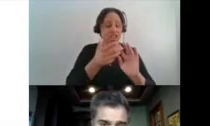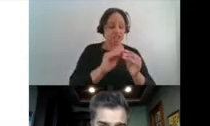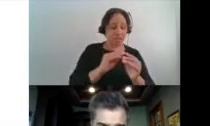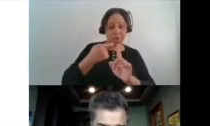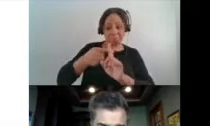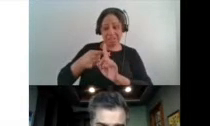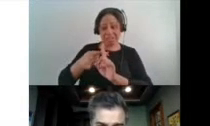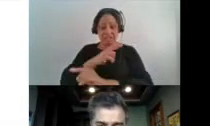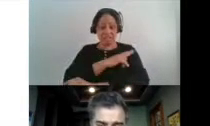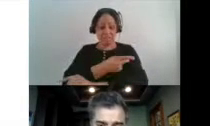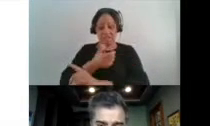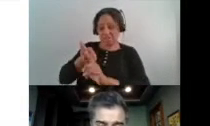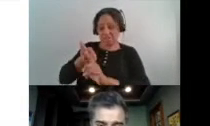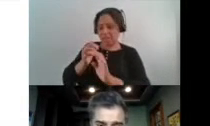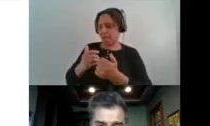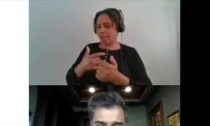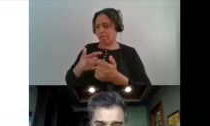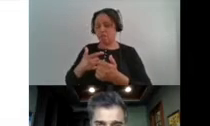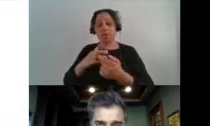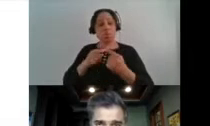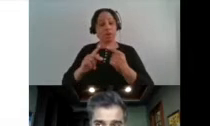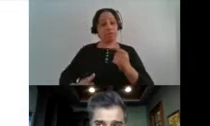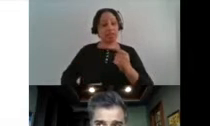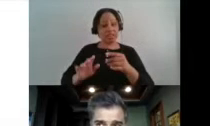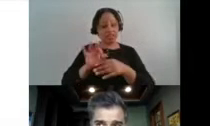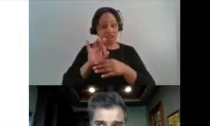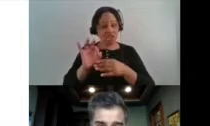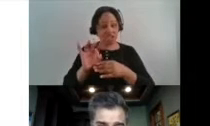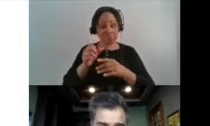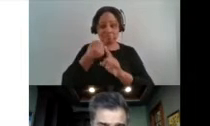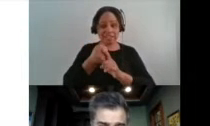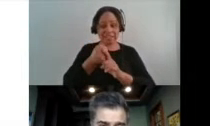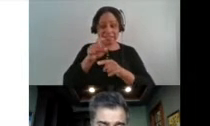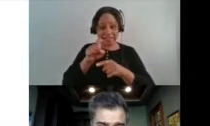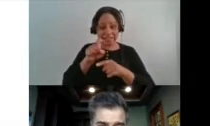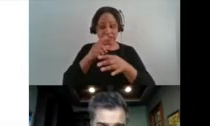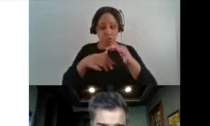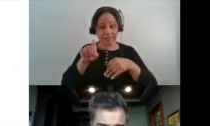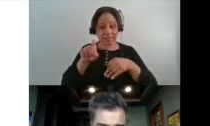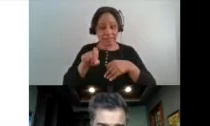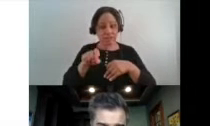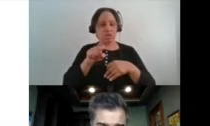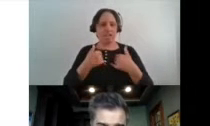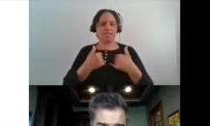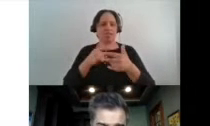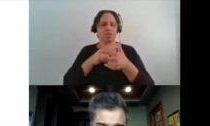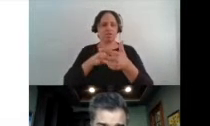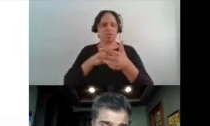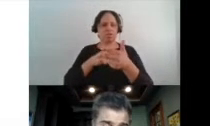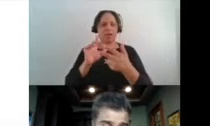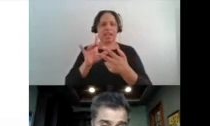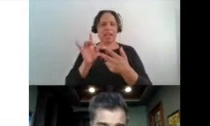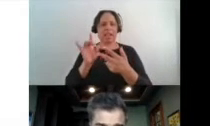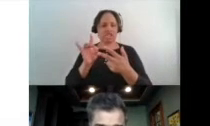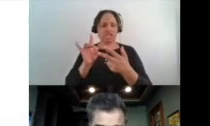how they're feeling. Once the kidney function gets to the point where it needs to be replaced, you really have three options.